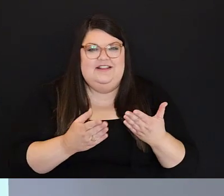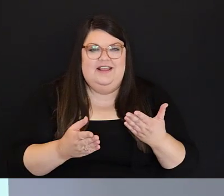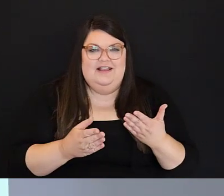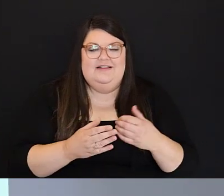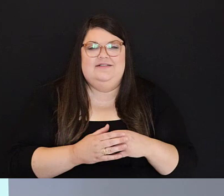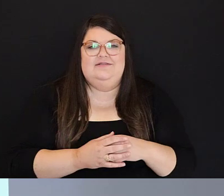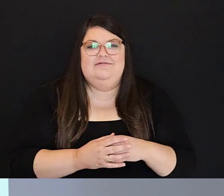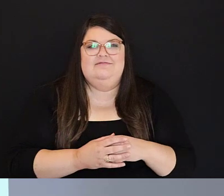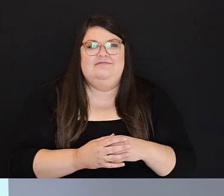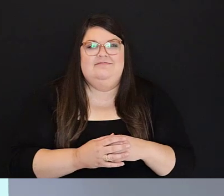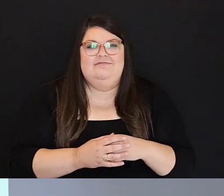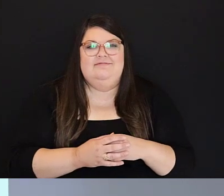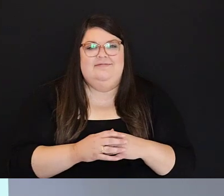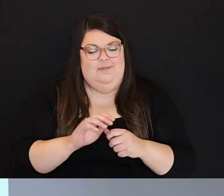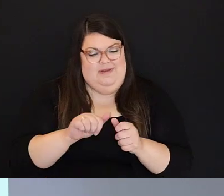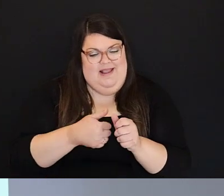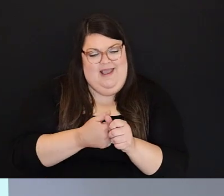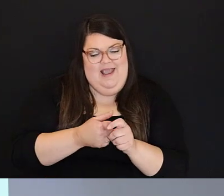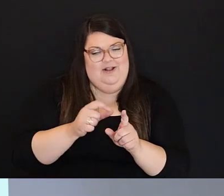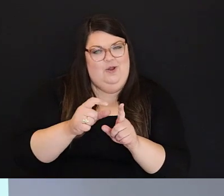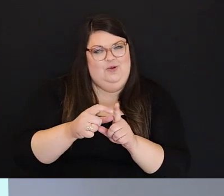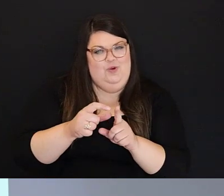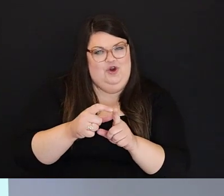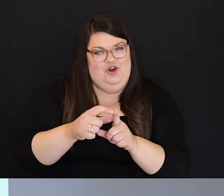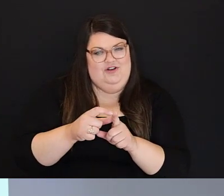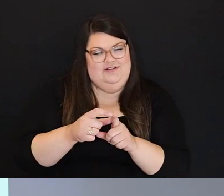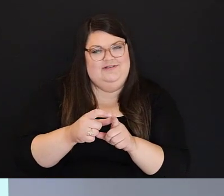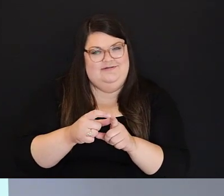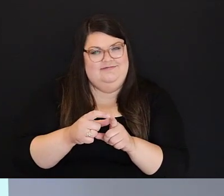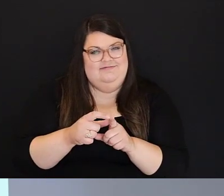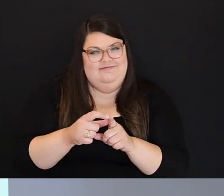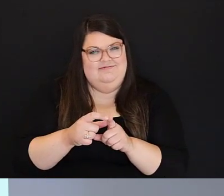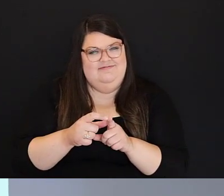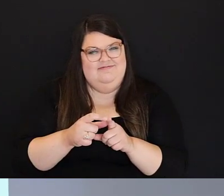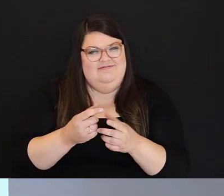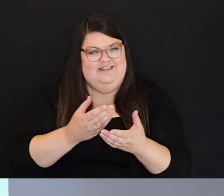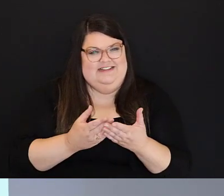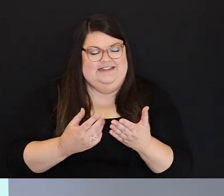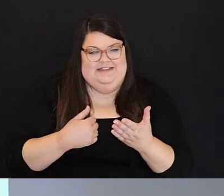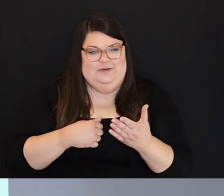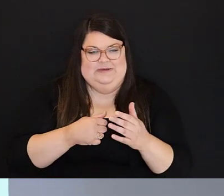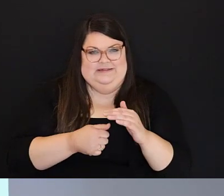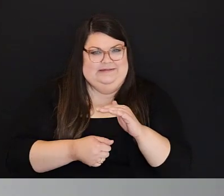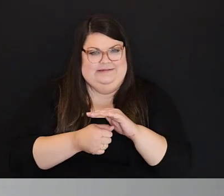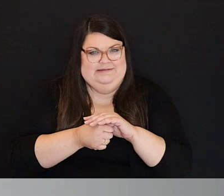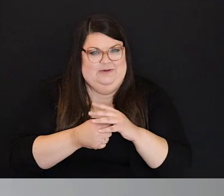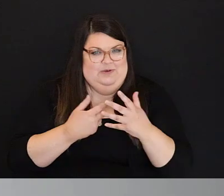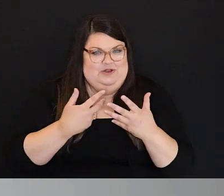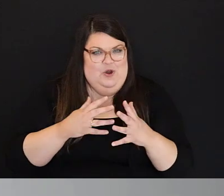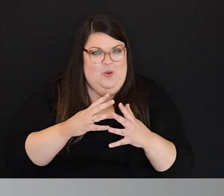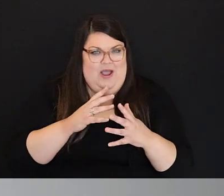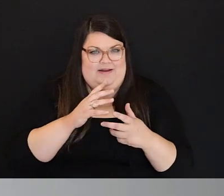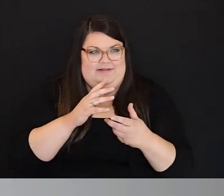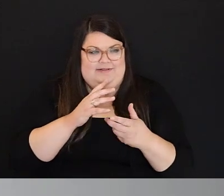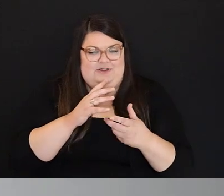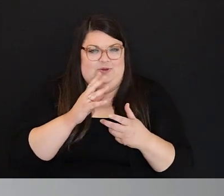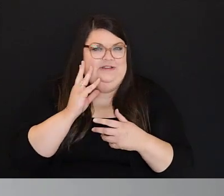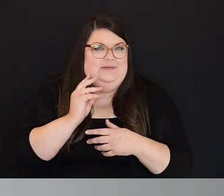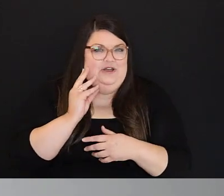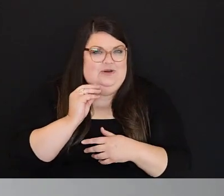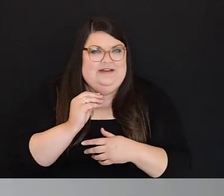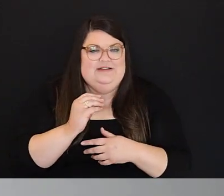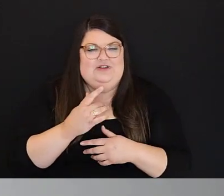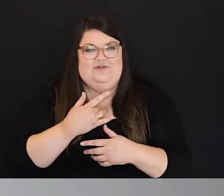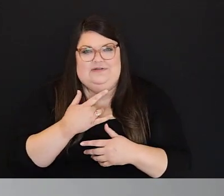behind those words, you know, and like those things that we sort of don't want to experience,